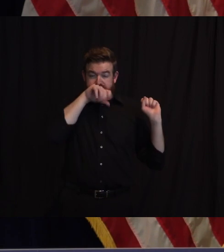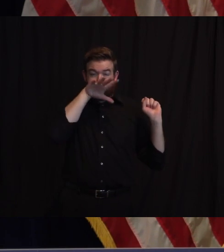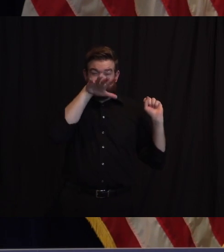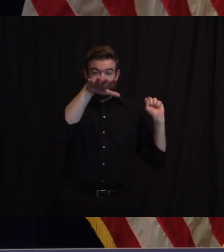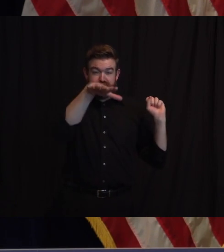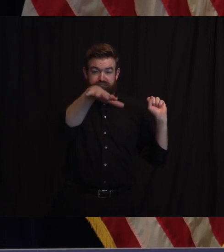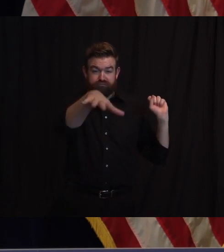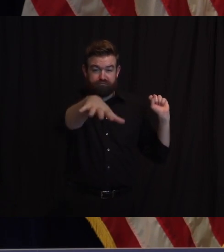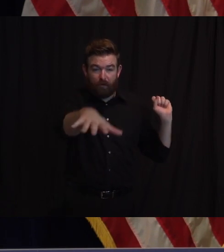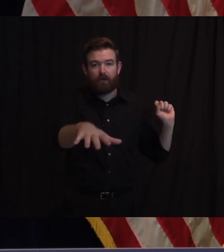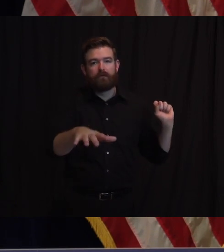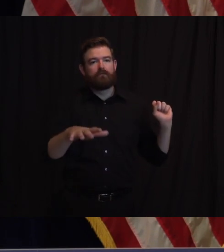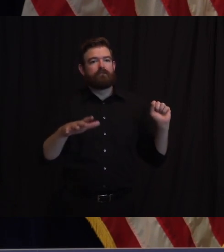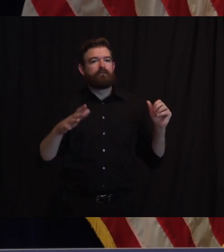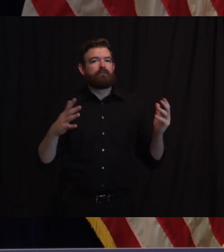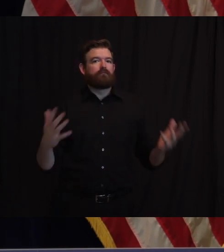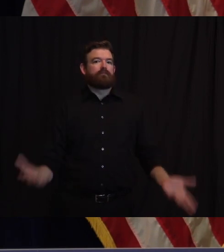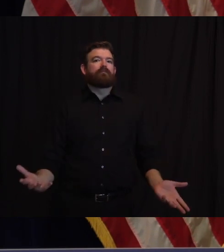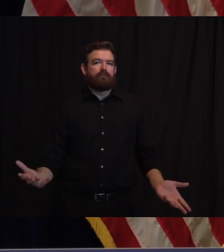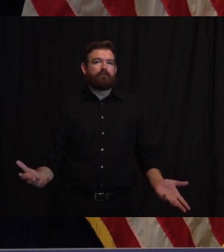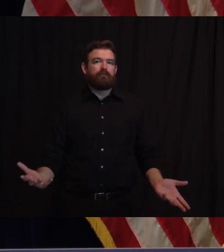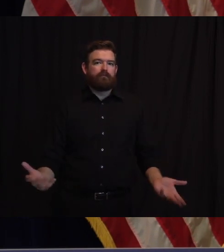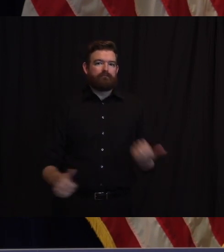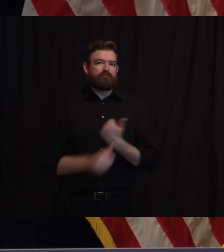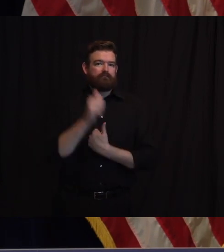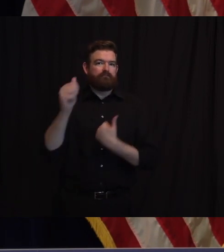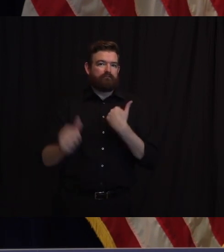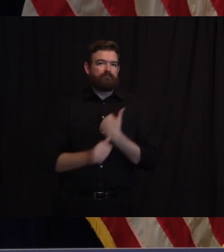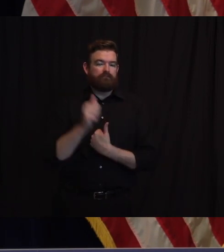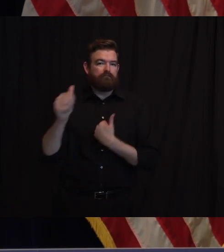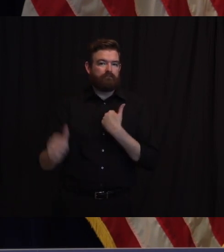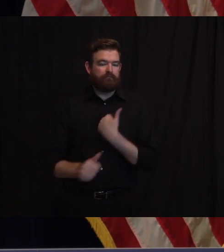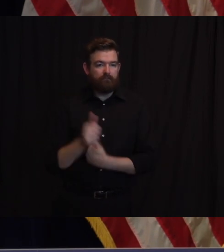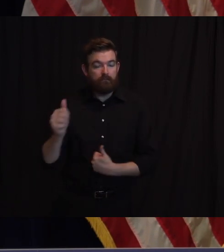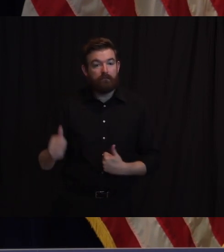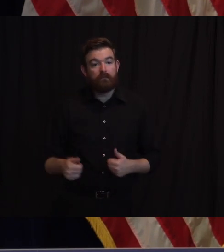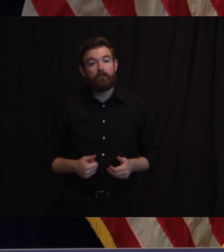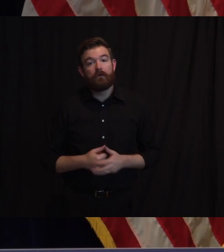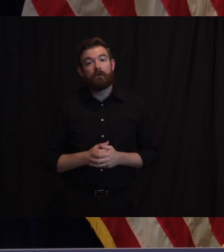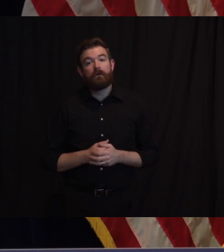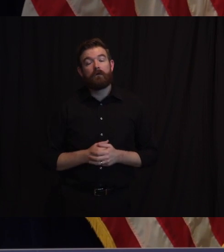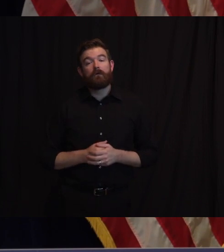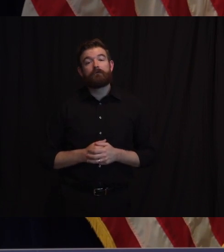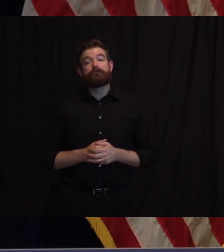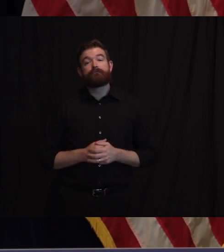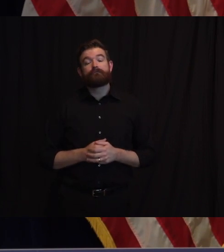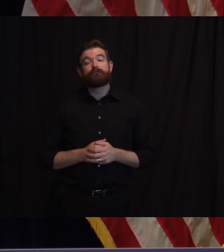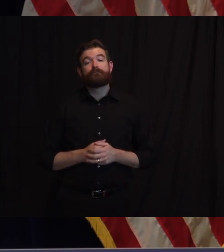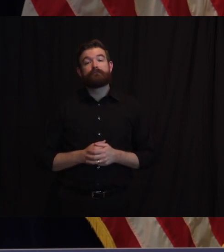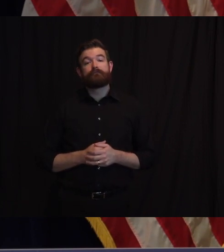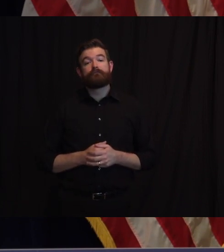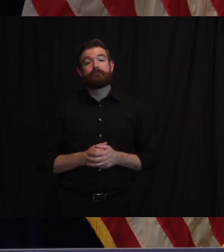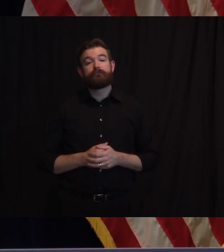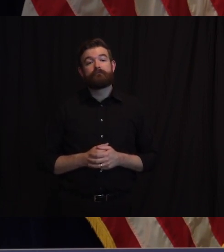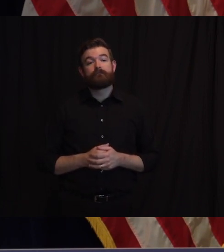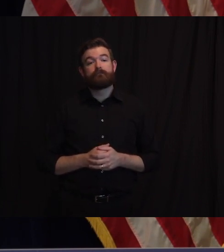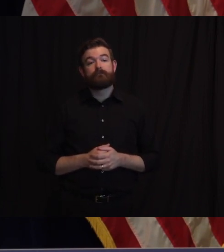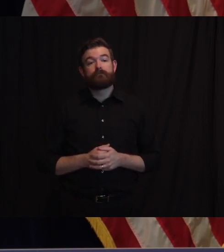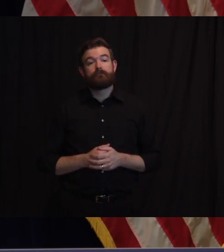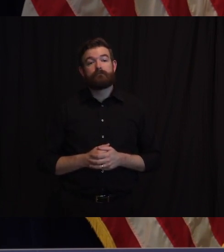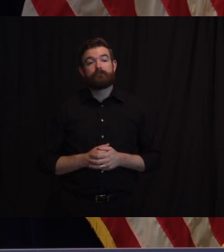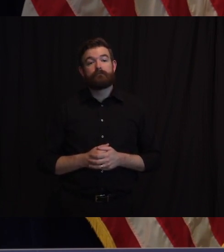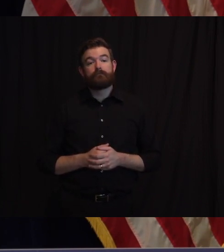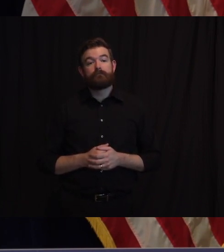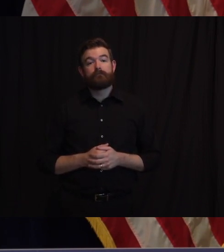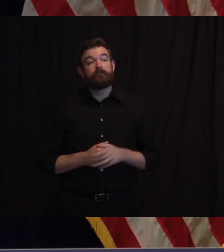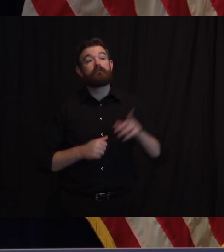real. I was going to make news on this tomorrow, and Mahan will remind me to put this in more detail, but it looks like President Trump has already